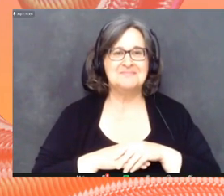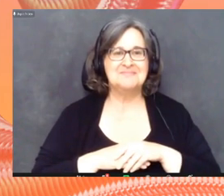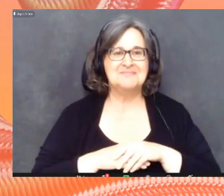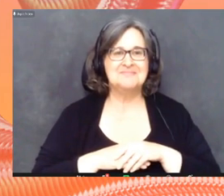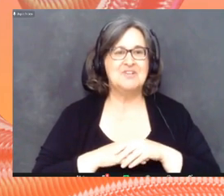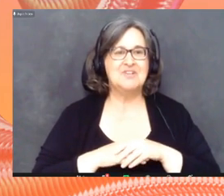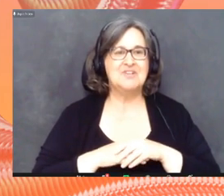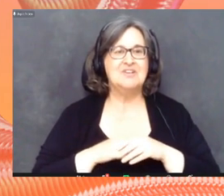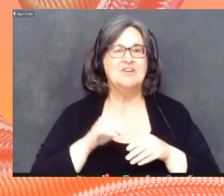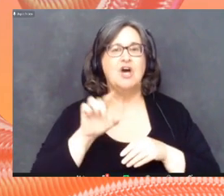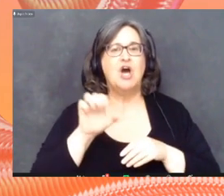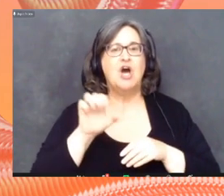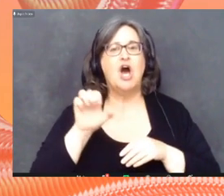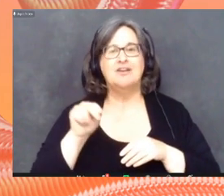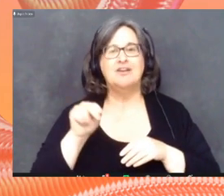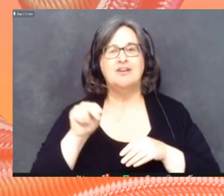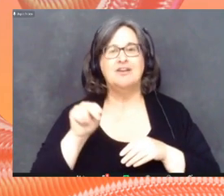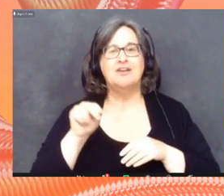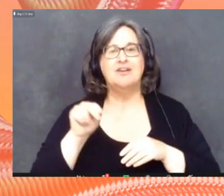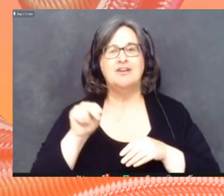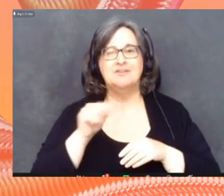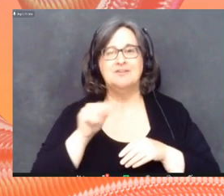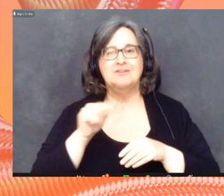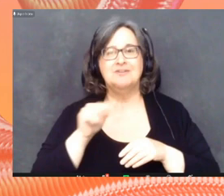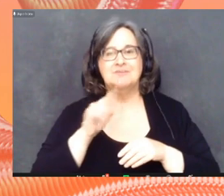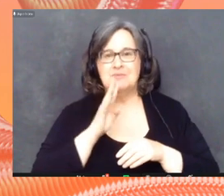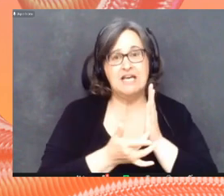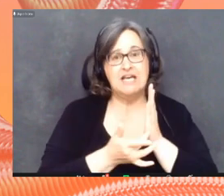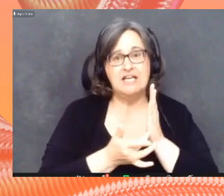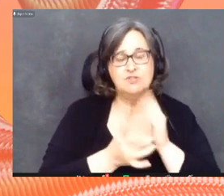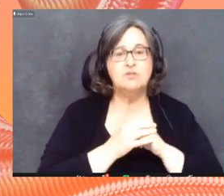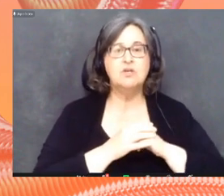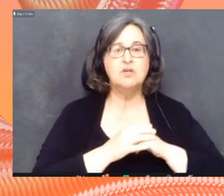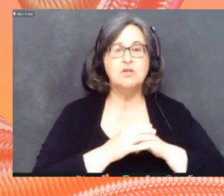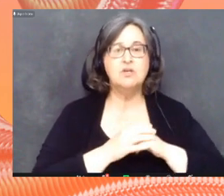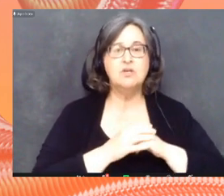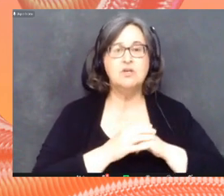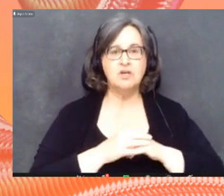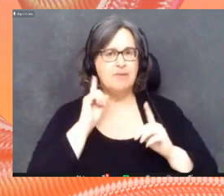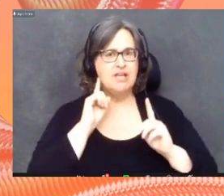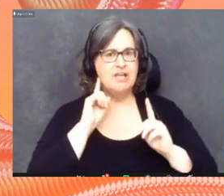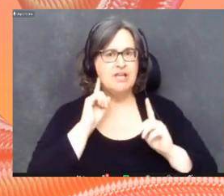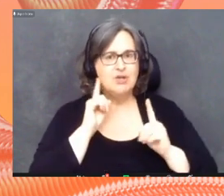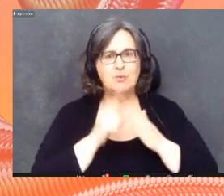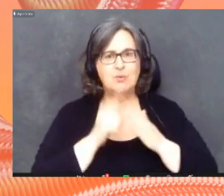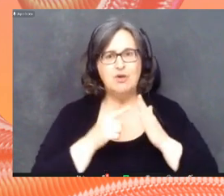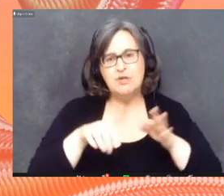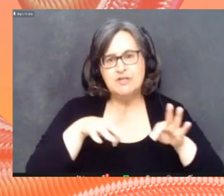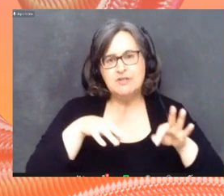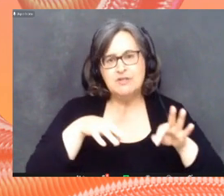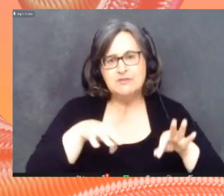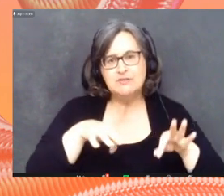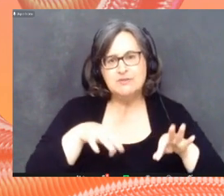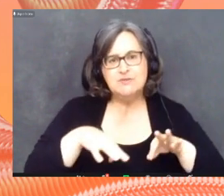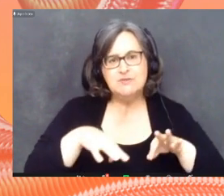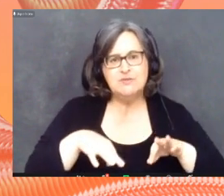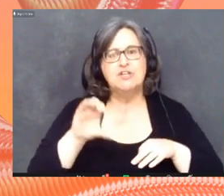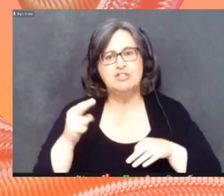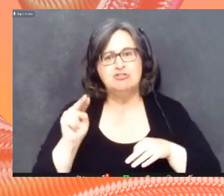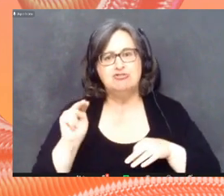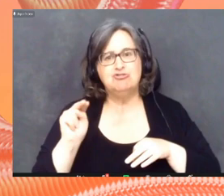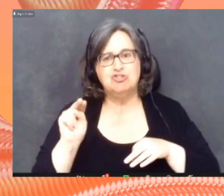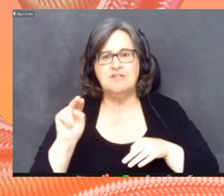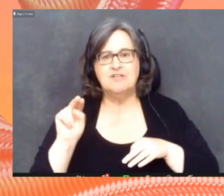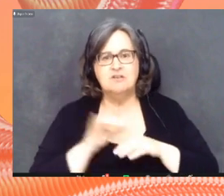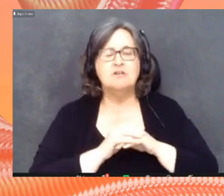technologies, and because what I'm hearing in what you're describing, Chani, is this is